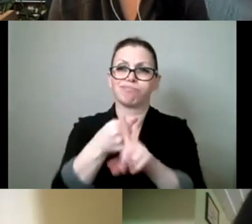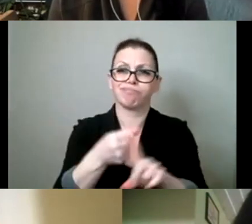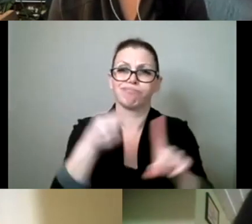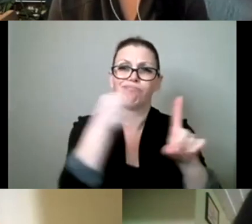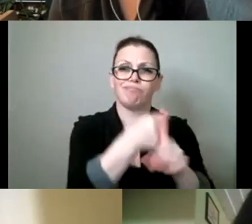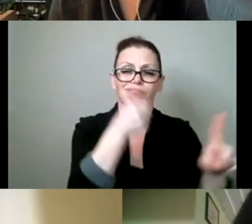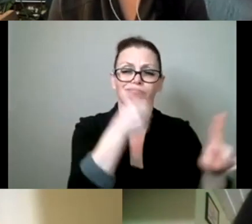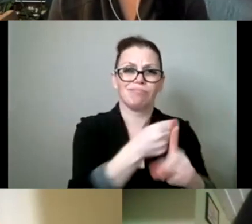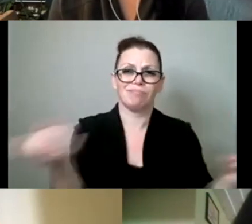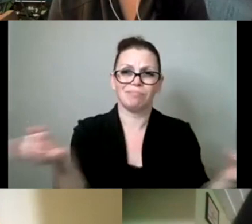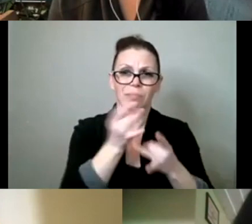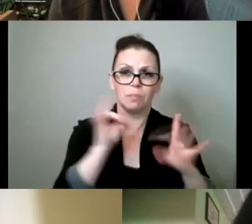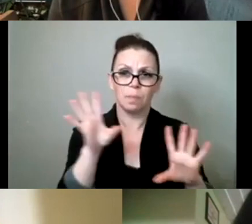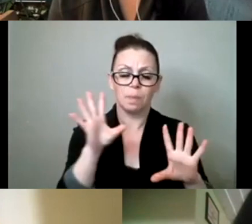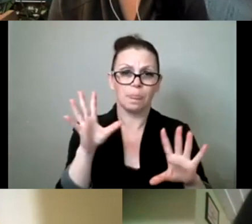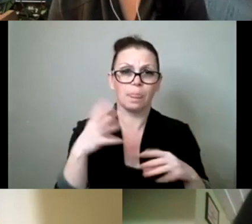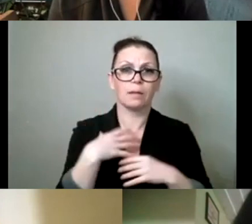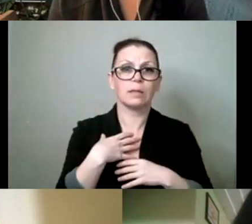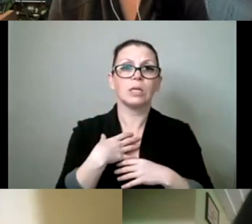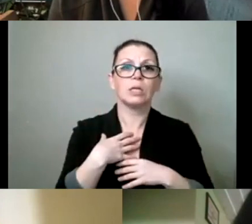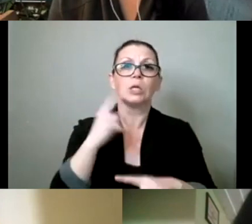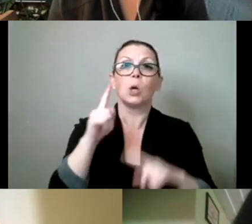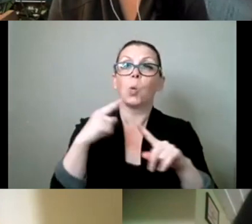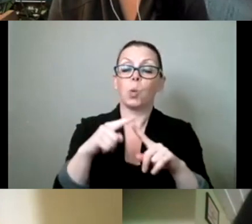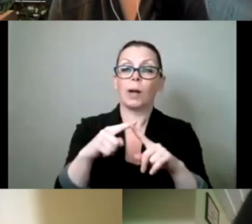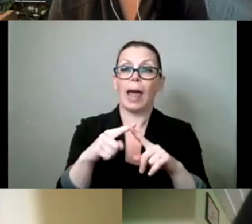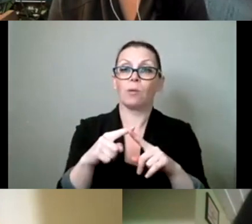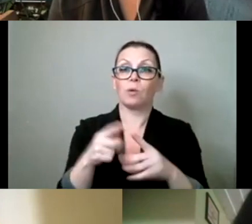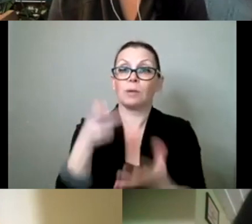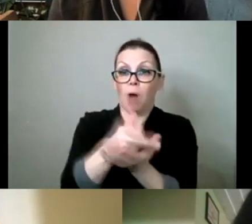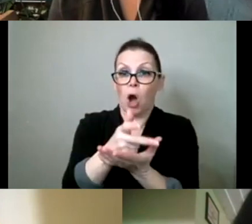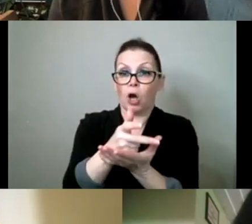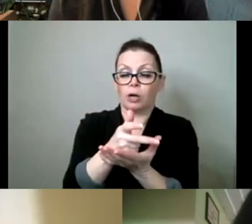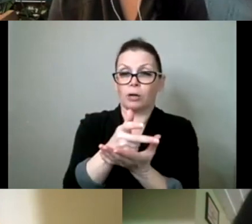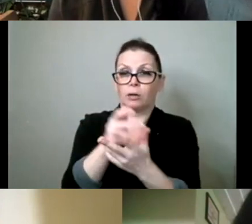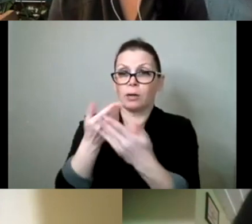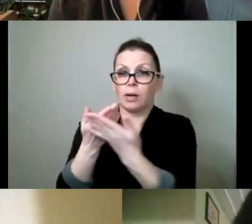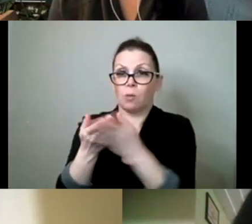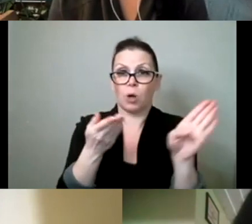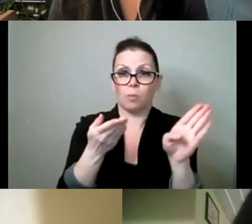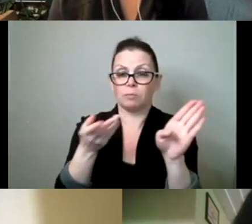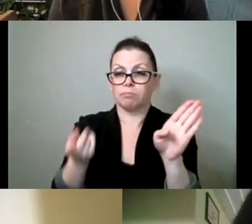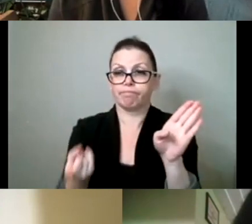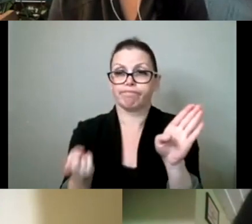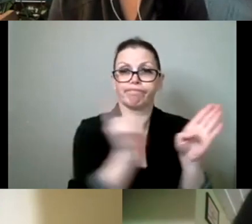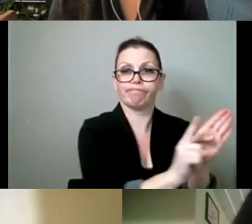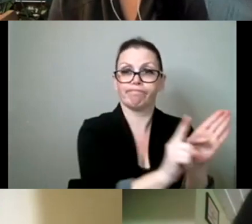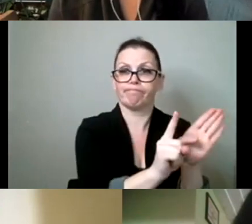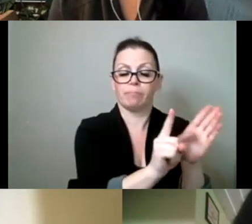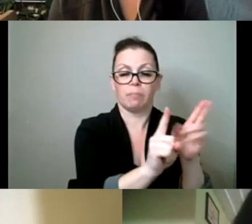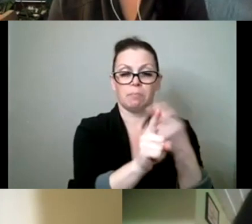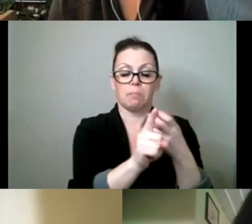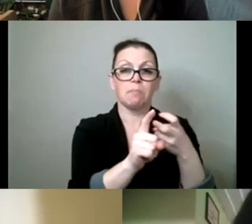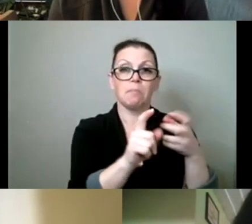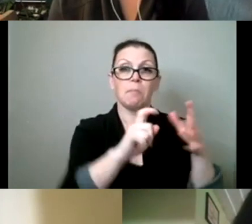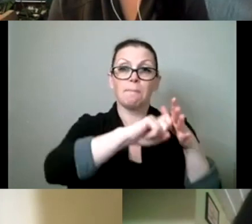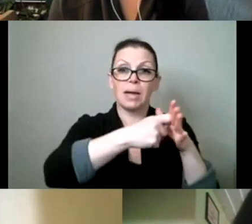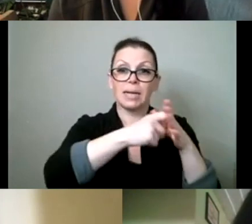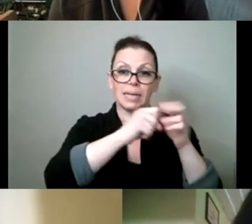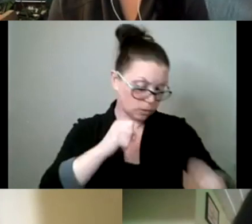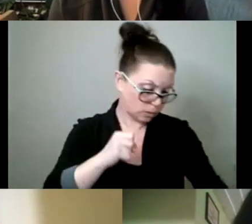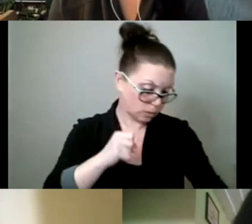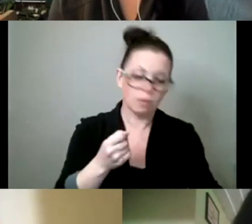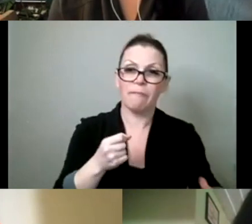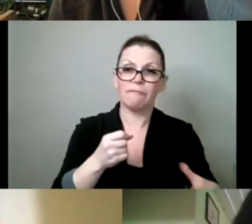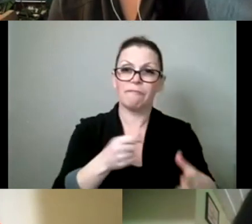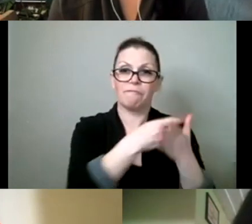out of my car, I would drop my keys. And so I would park, and the parking lot, well, the garage was kind of